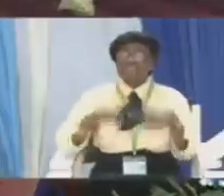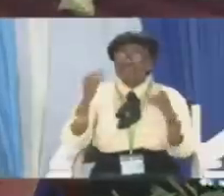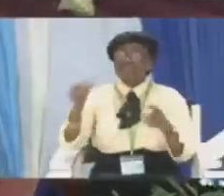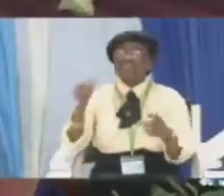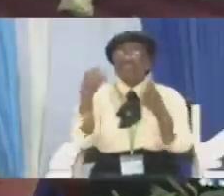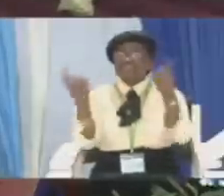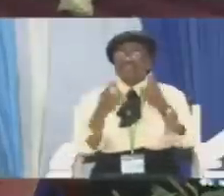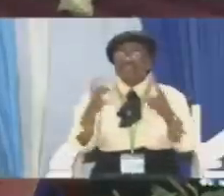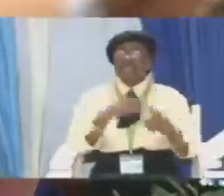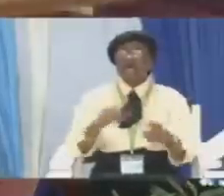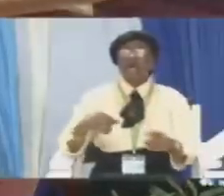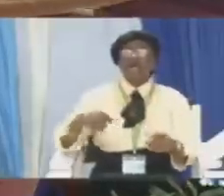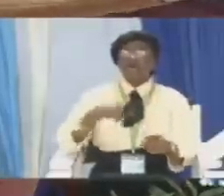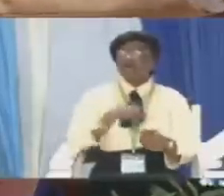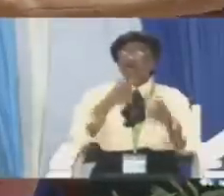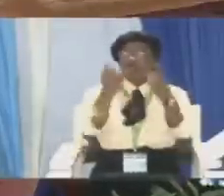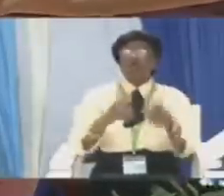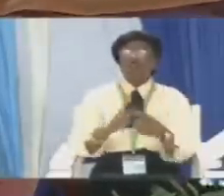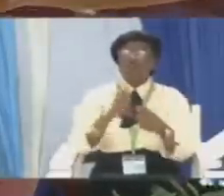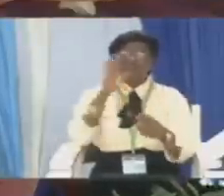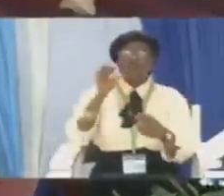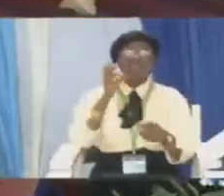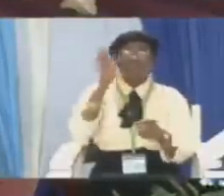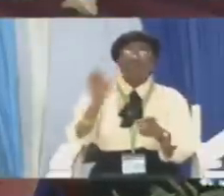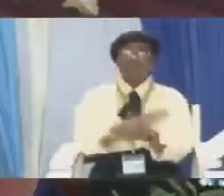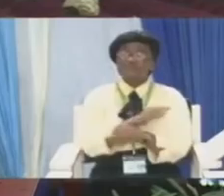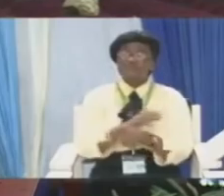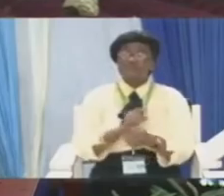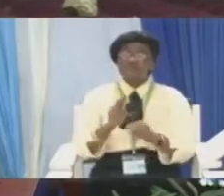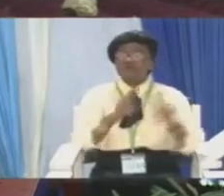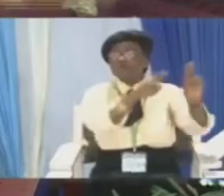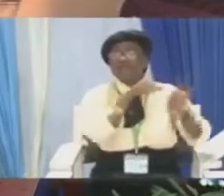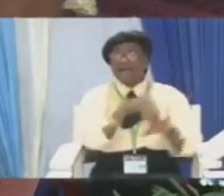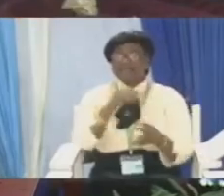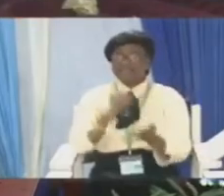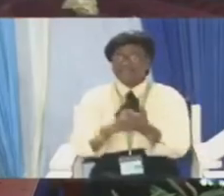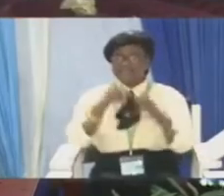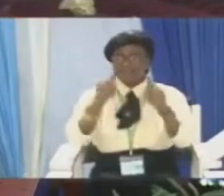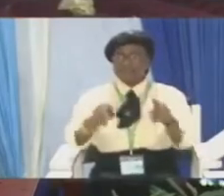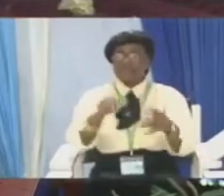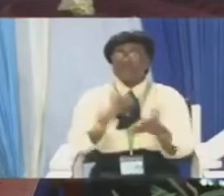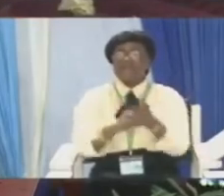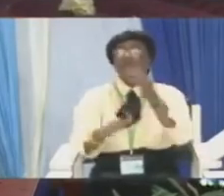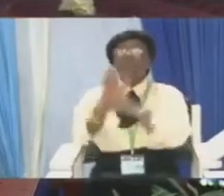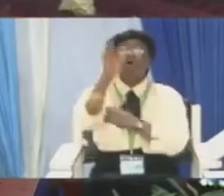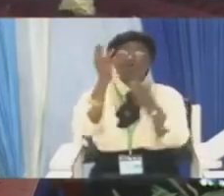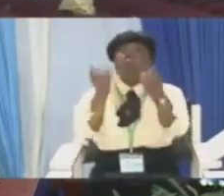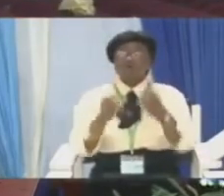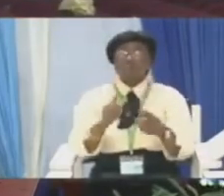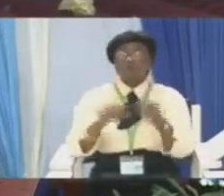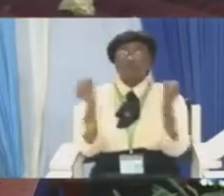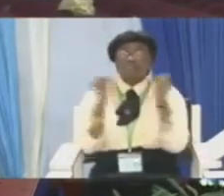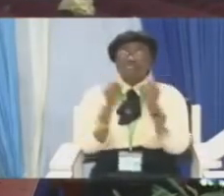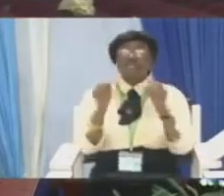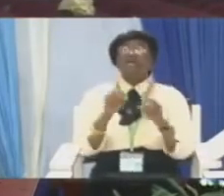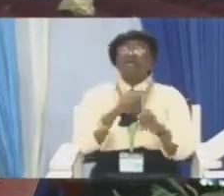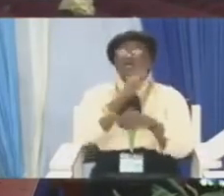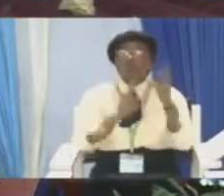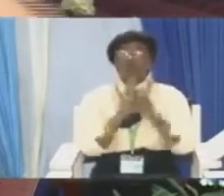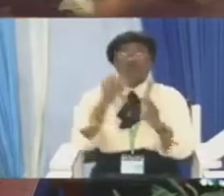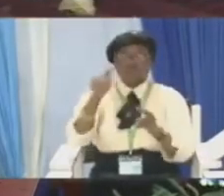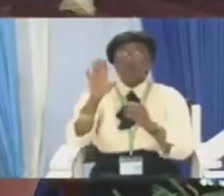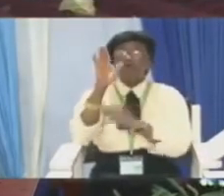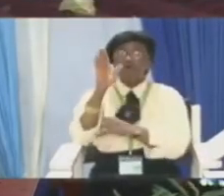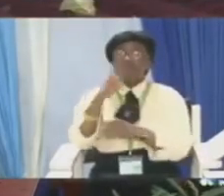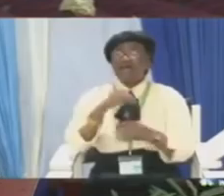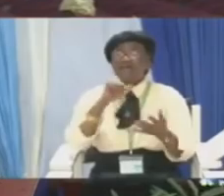fruitful? Look at this guy that God wants him to shake the world for God. And God wants this man